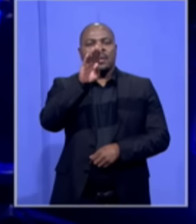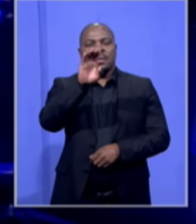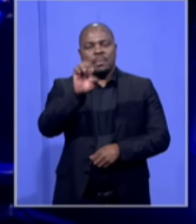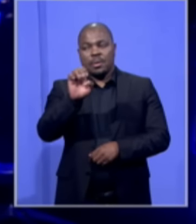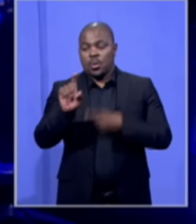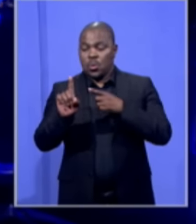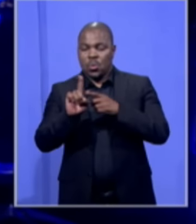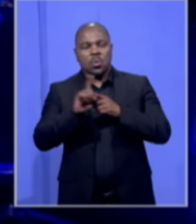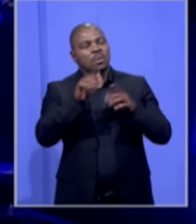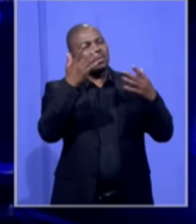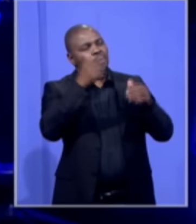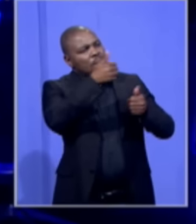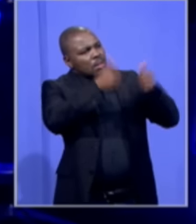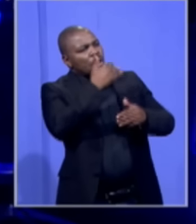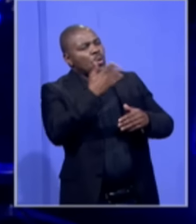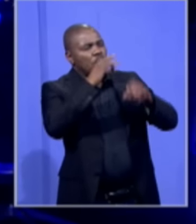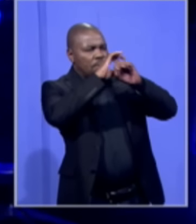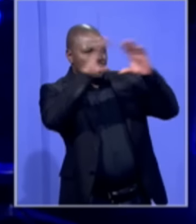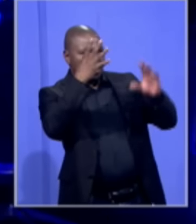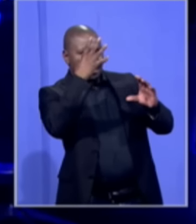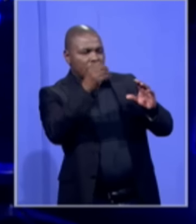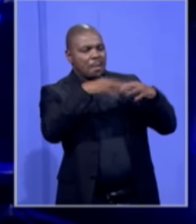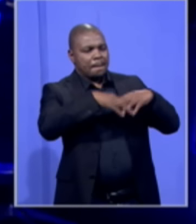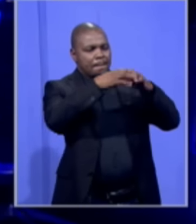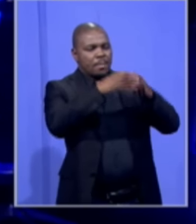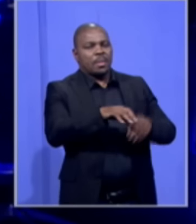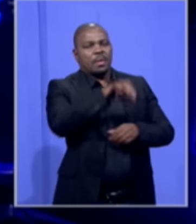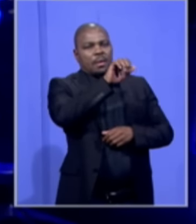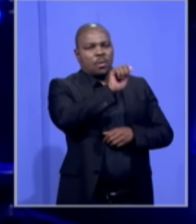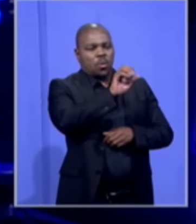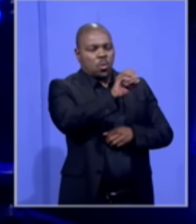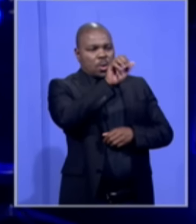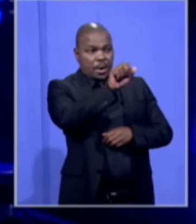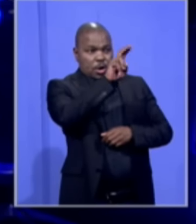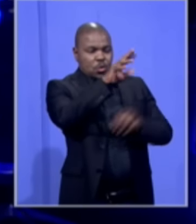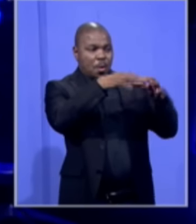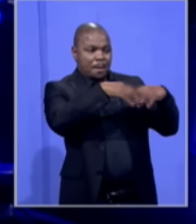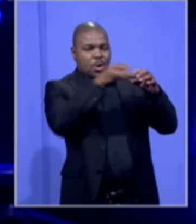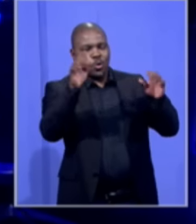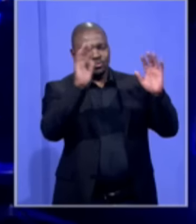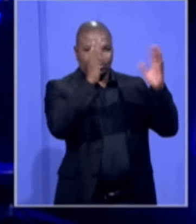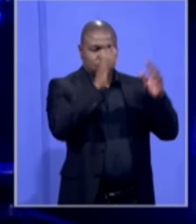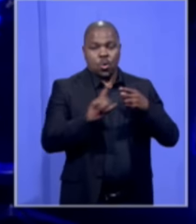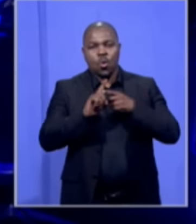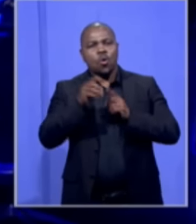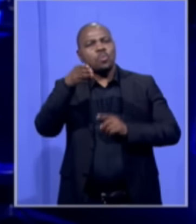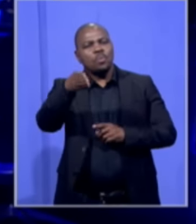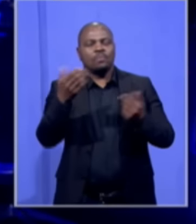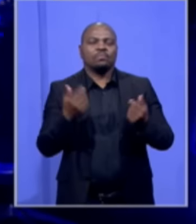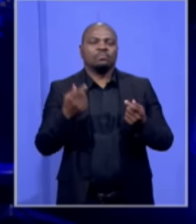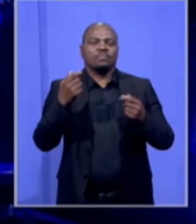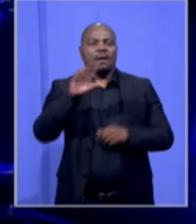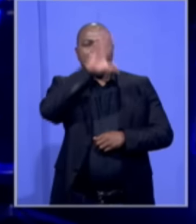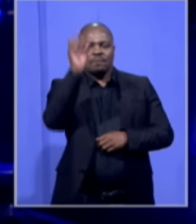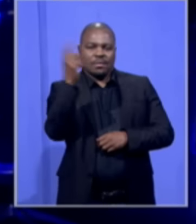baeteledipele ba ba nang le ponelopele ba ba tlhamileng mokgatlho wa Africa Unity. Motlatsa tona o ne a bua kwa ketikomoletlong ya letsatsi la